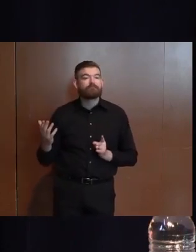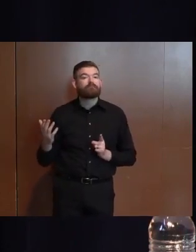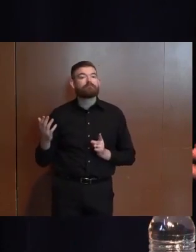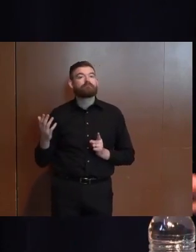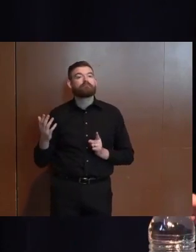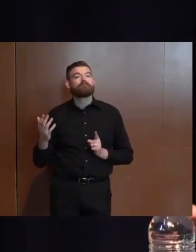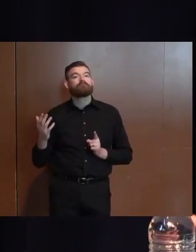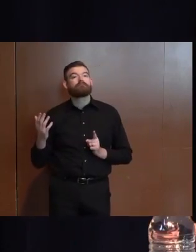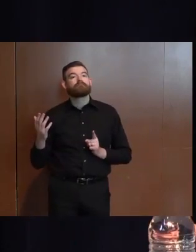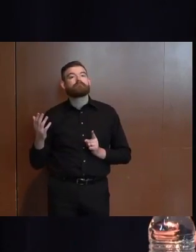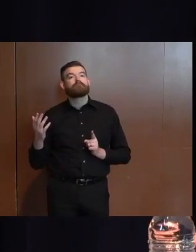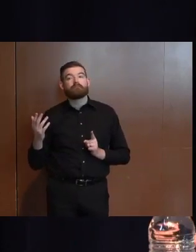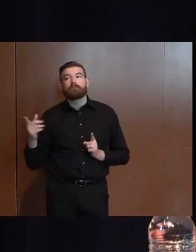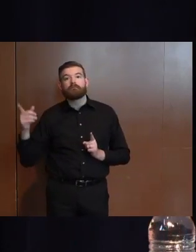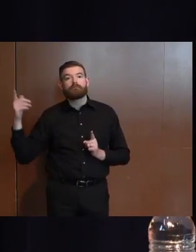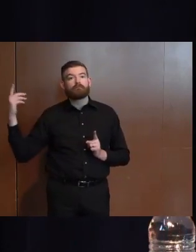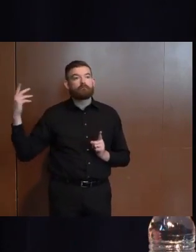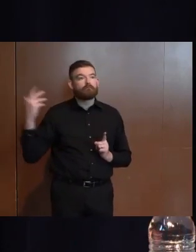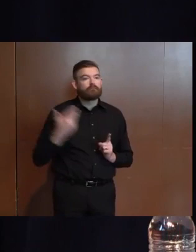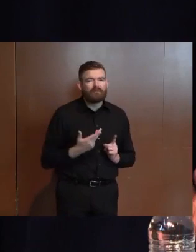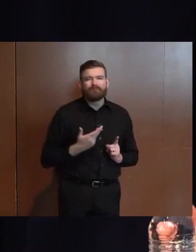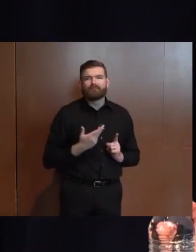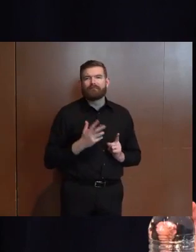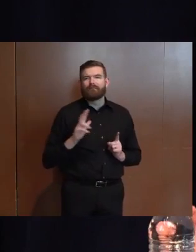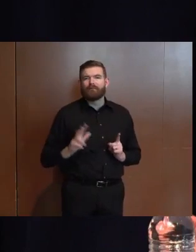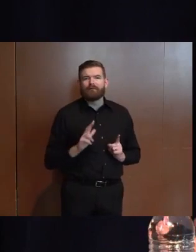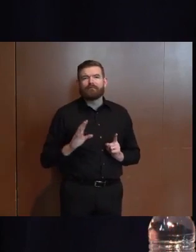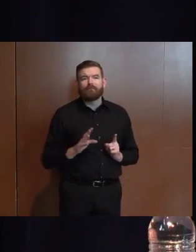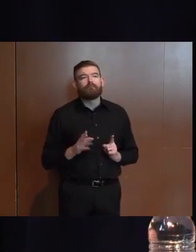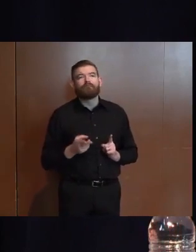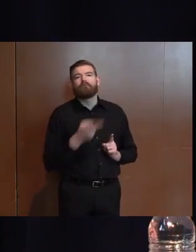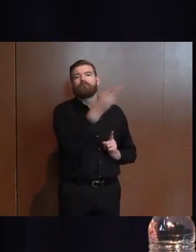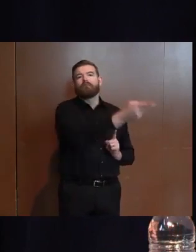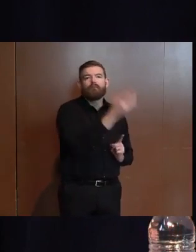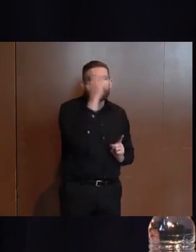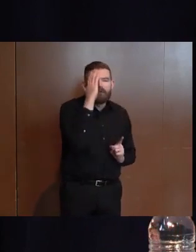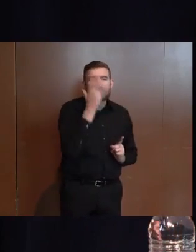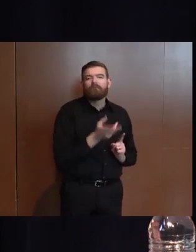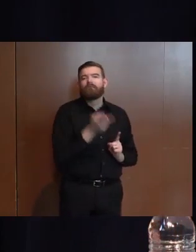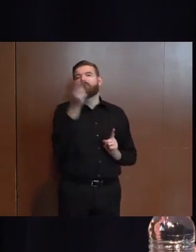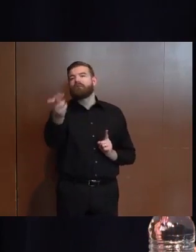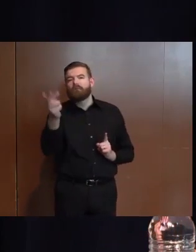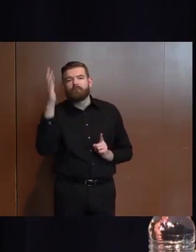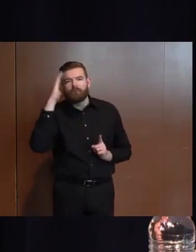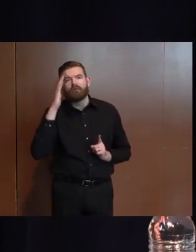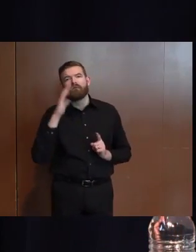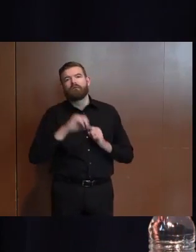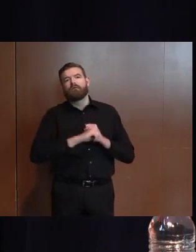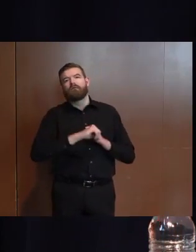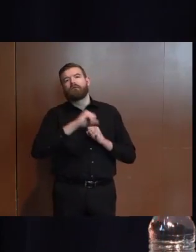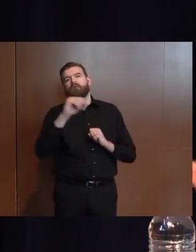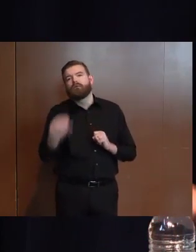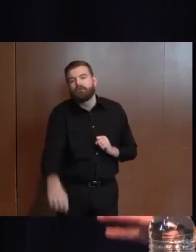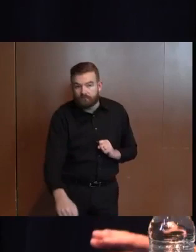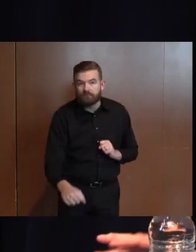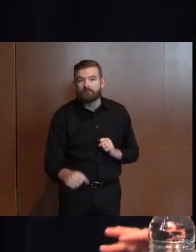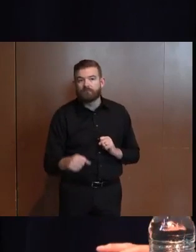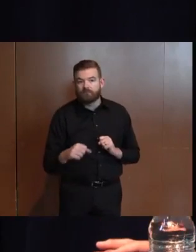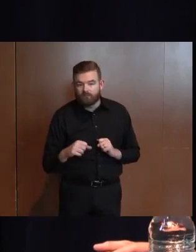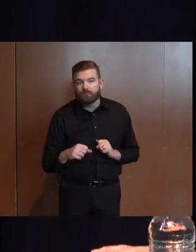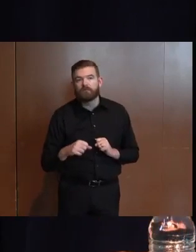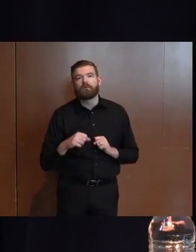hospital. We know one of the hospitals went on divert for emergency room because they had 80 individuals waiting for beds